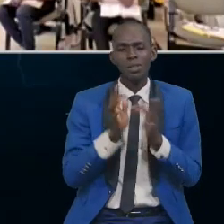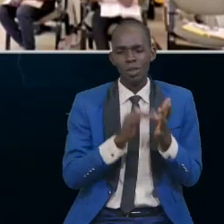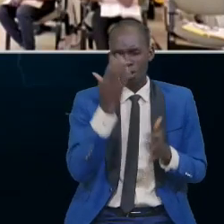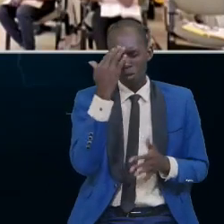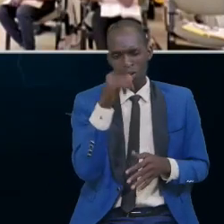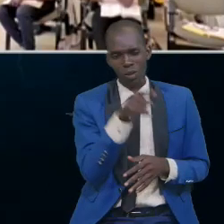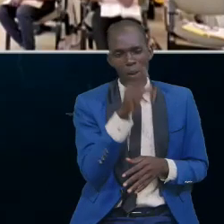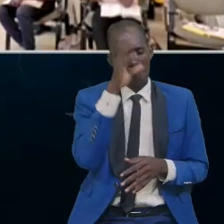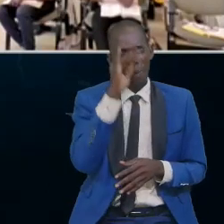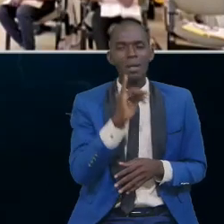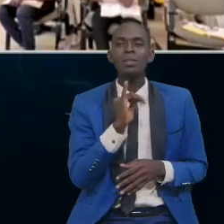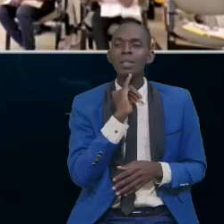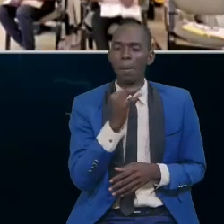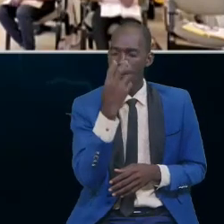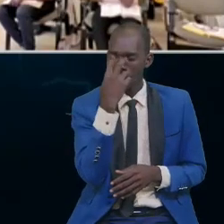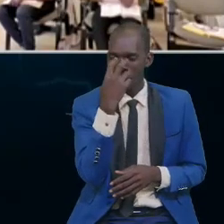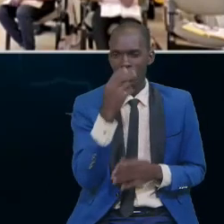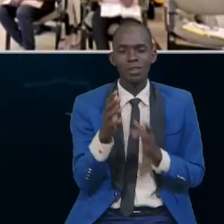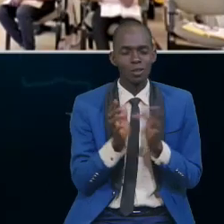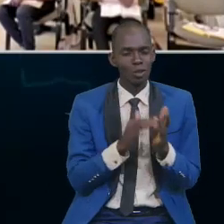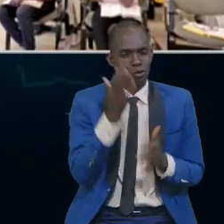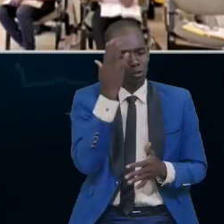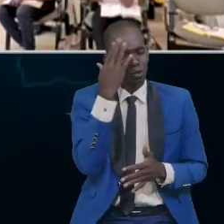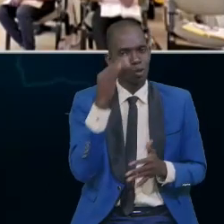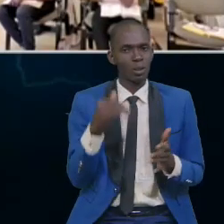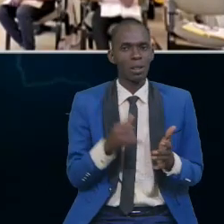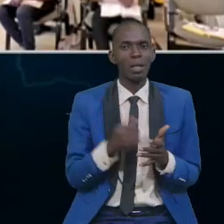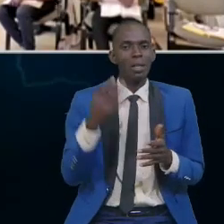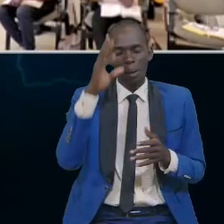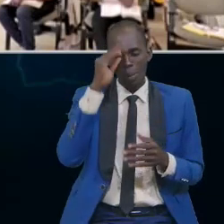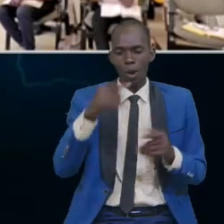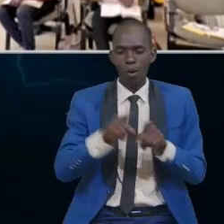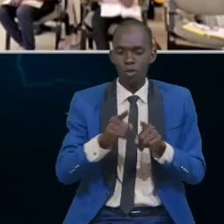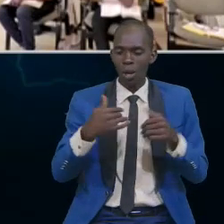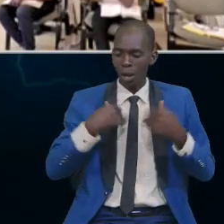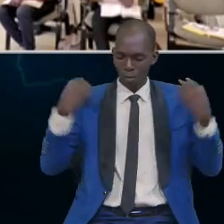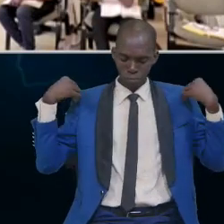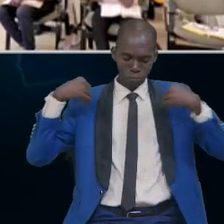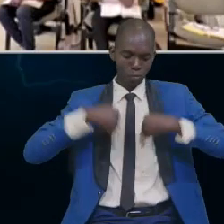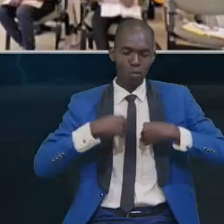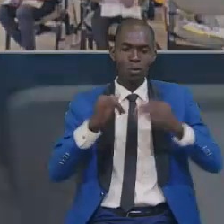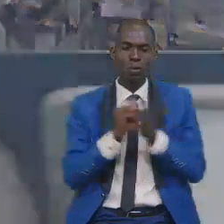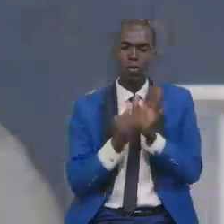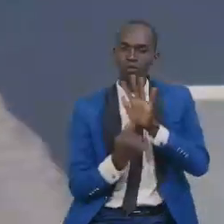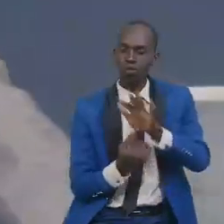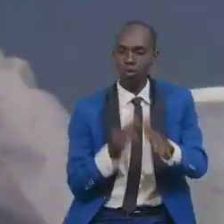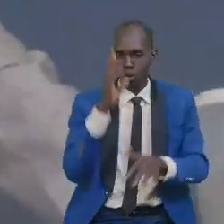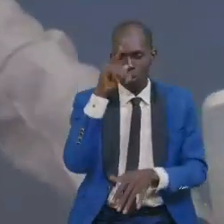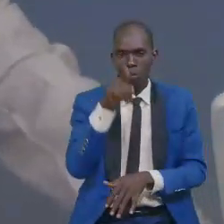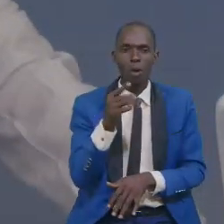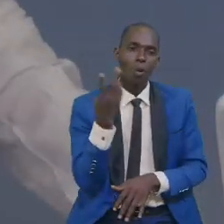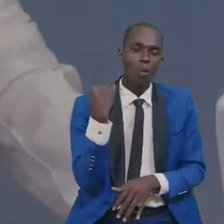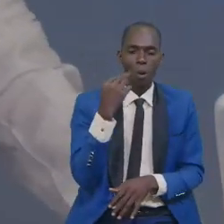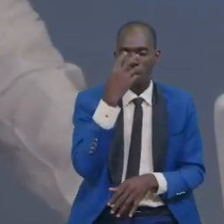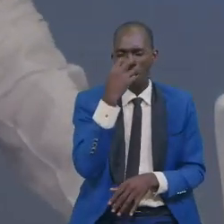that it's blind you see the badge of her blindness and you're thrown that away what was he looking for he was looking